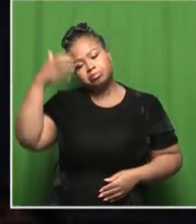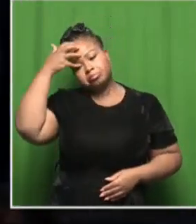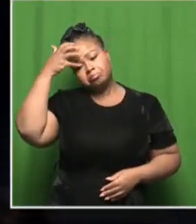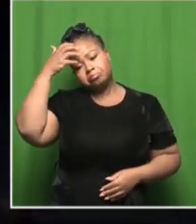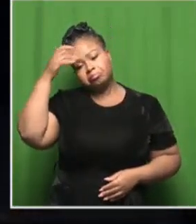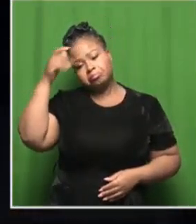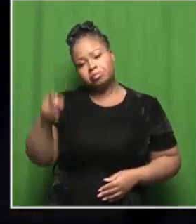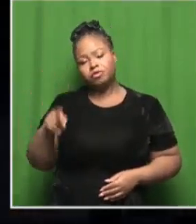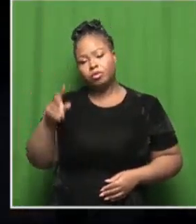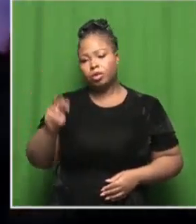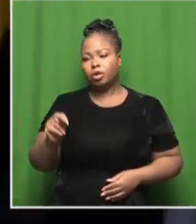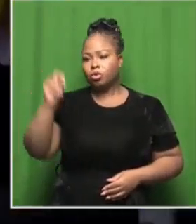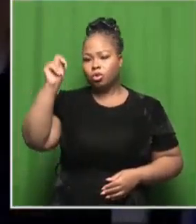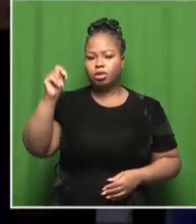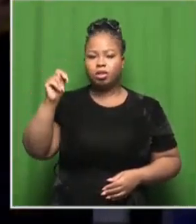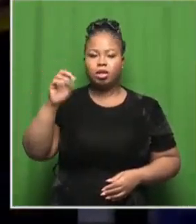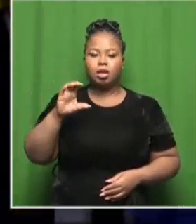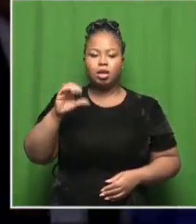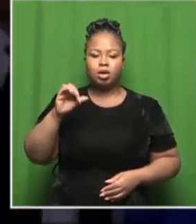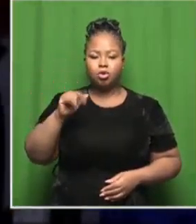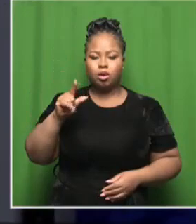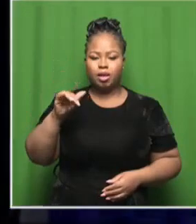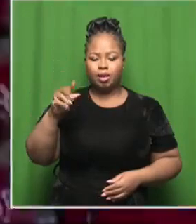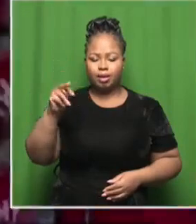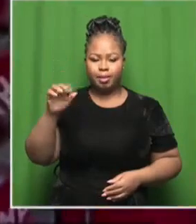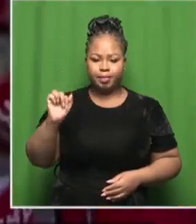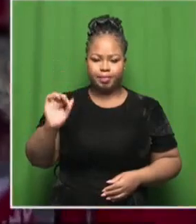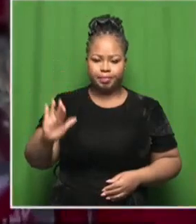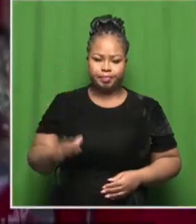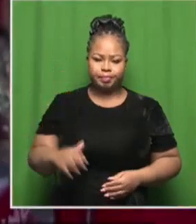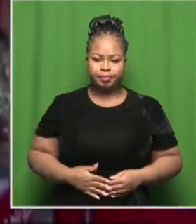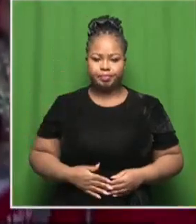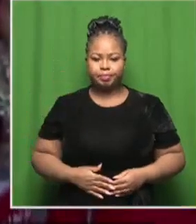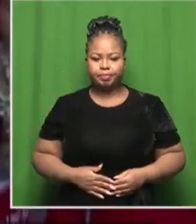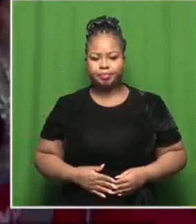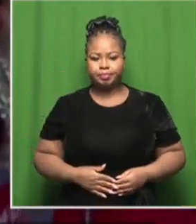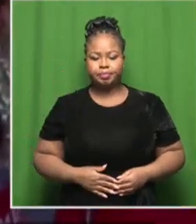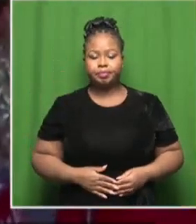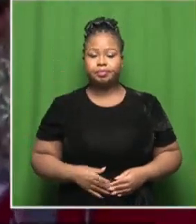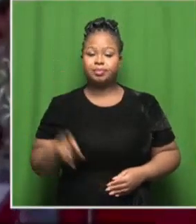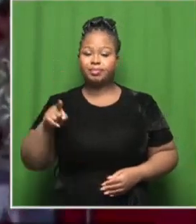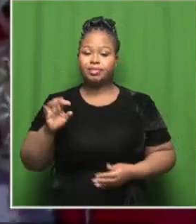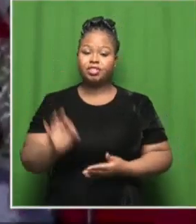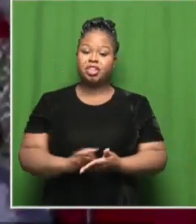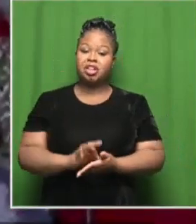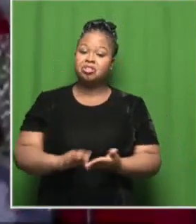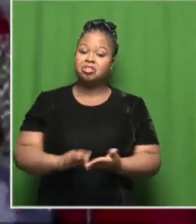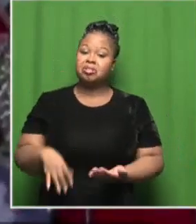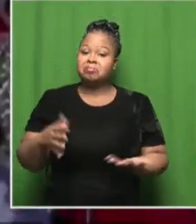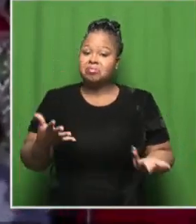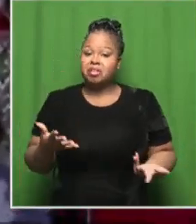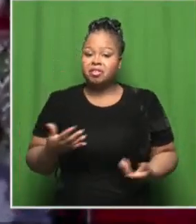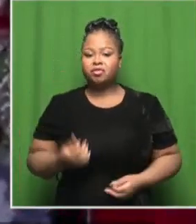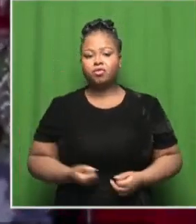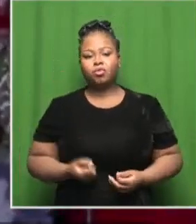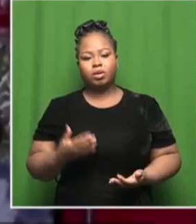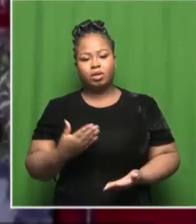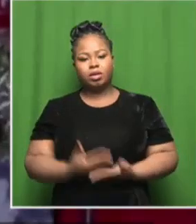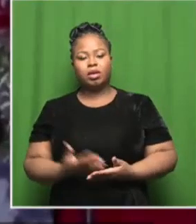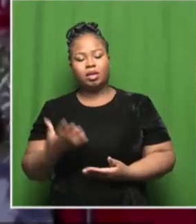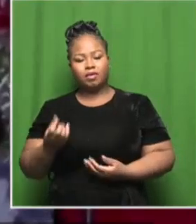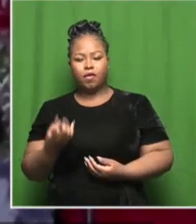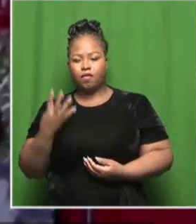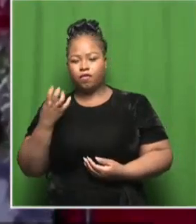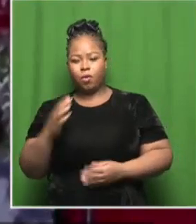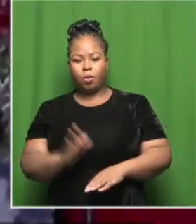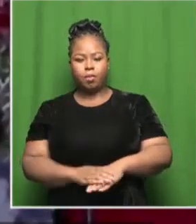purple state of North Carolina. This election is a choice between whether we will have think of this, 4 more